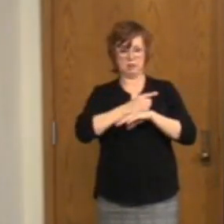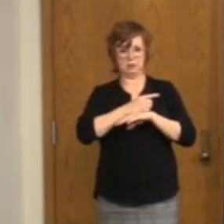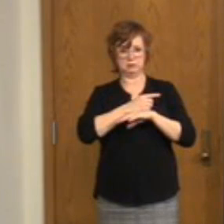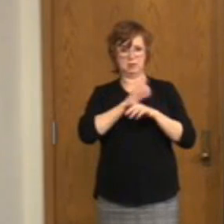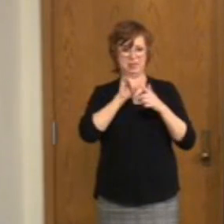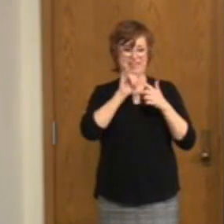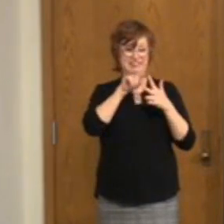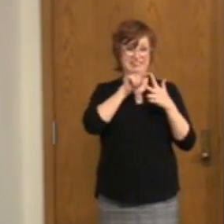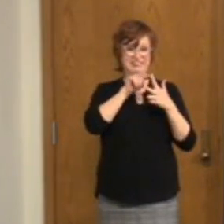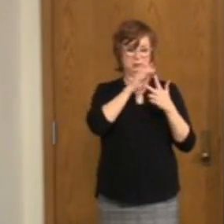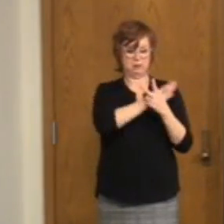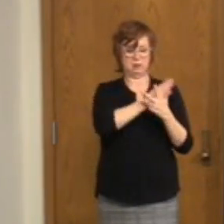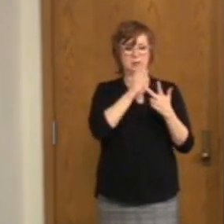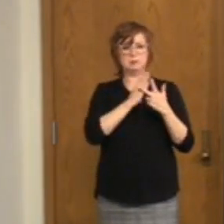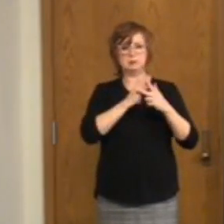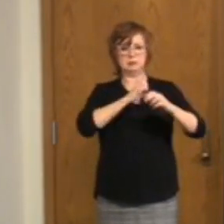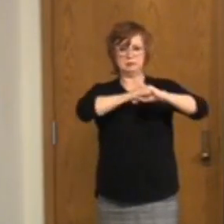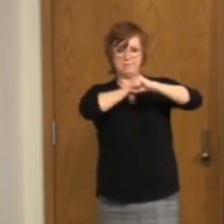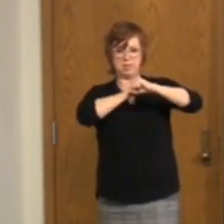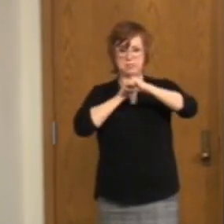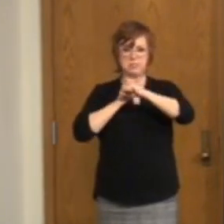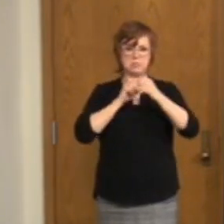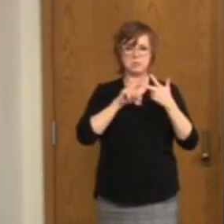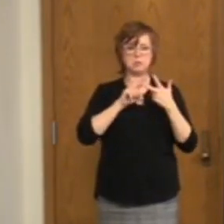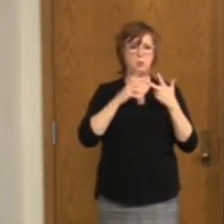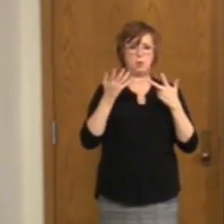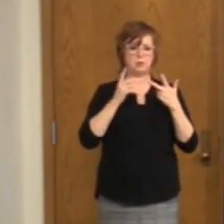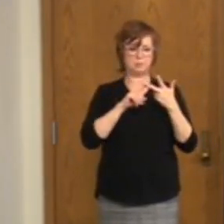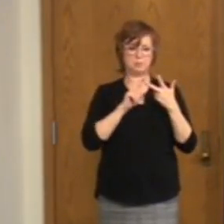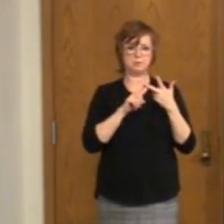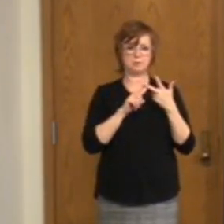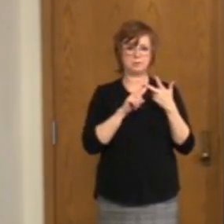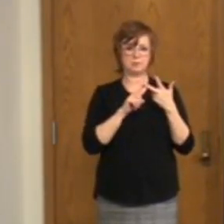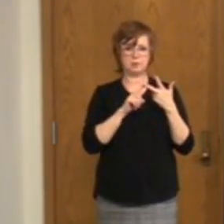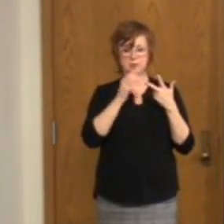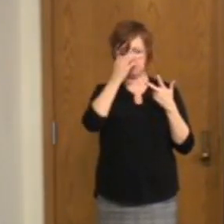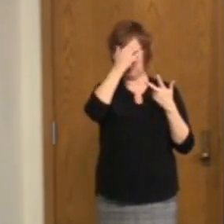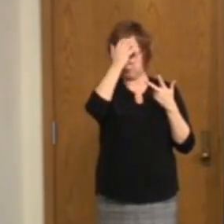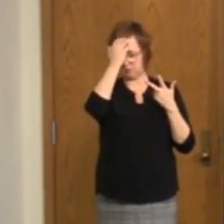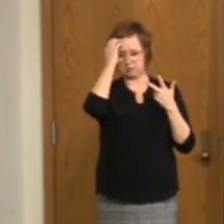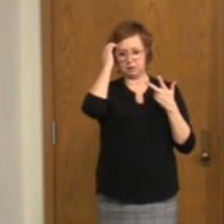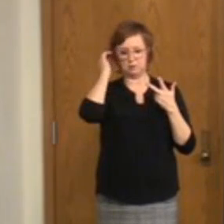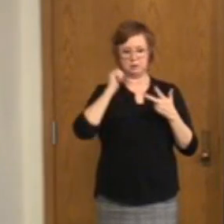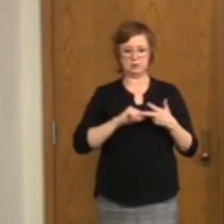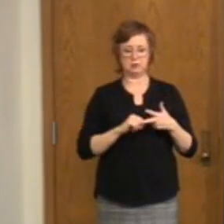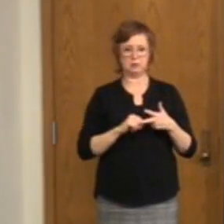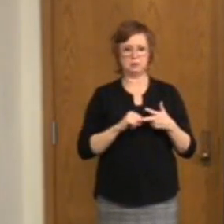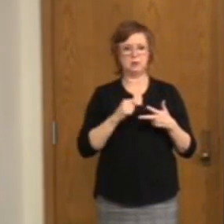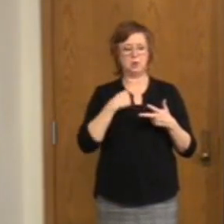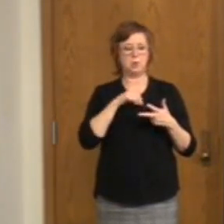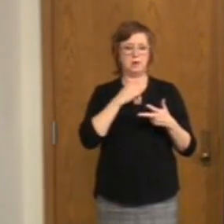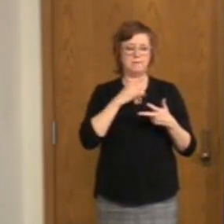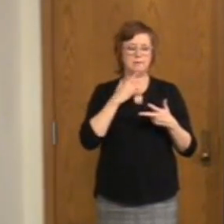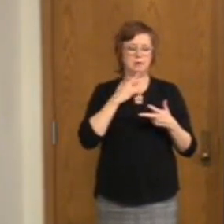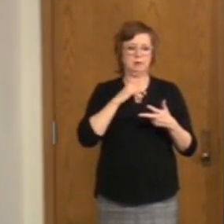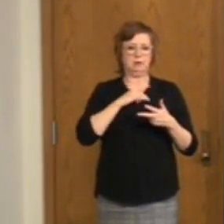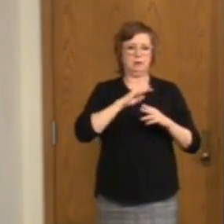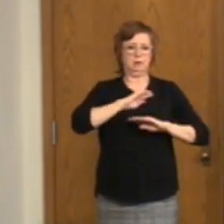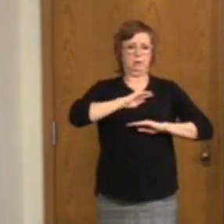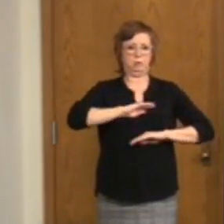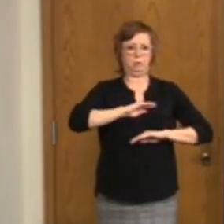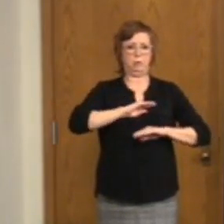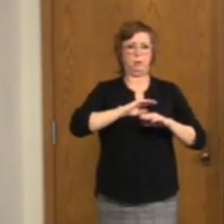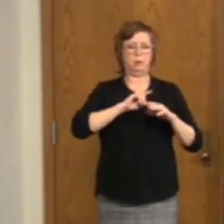The defensive strategy bucket, again, it's been very reassuring to see the decrease in hospitalizations, both acute care